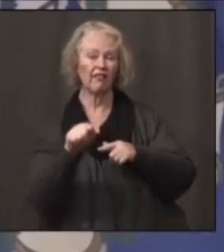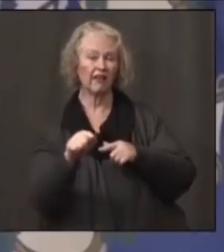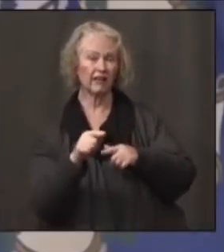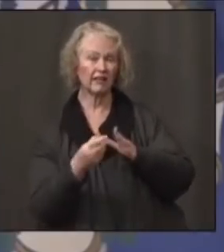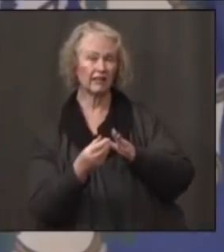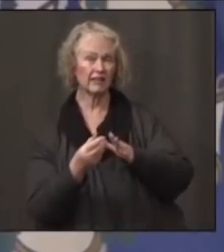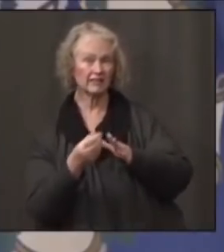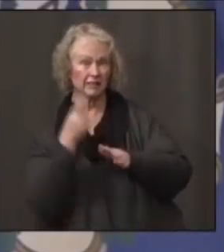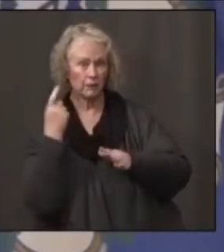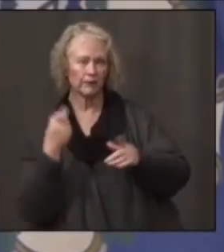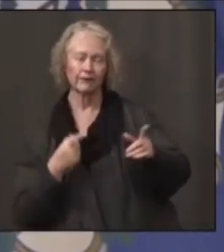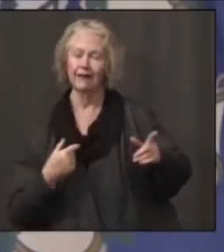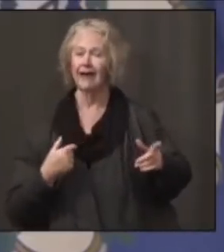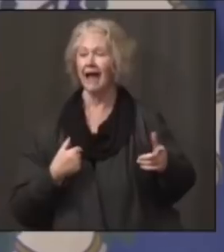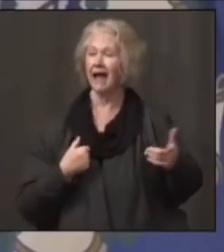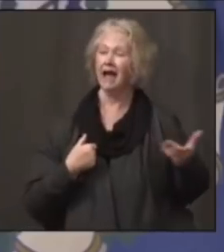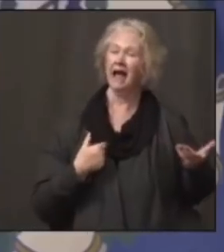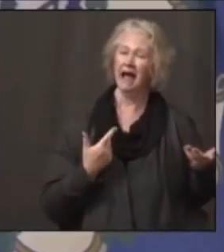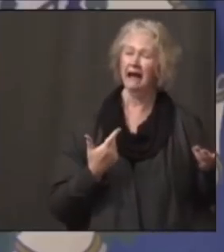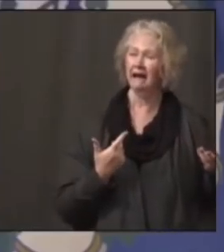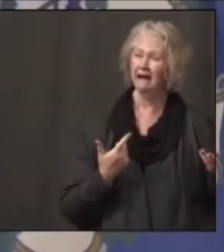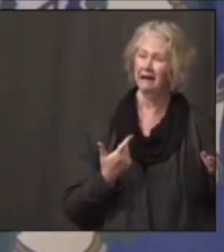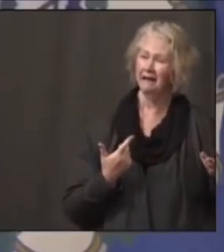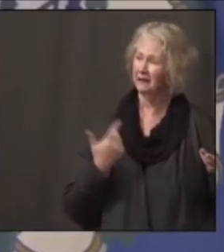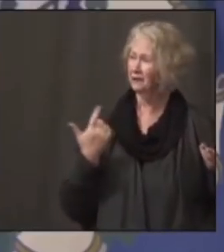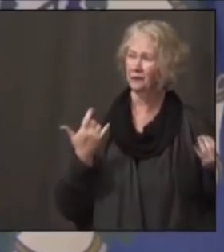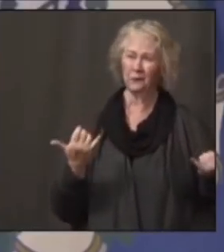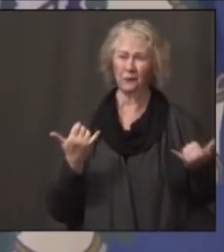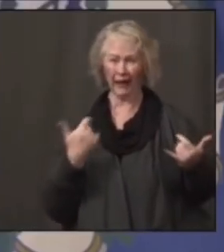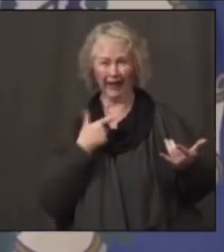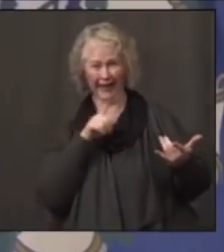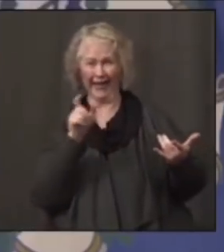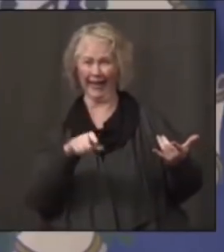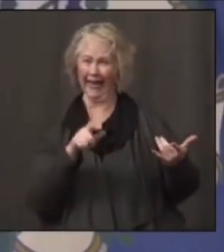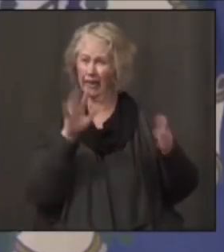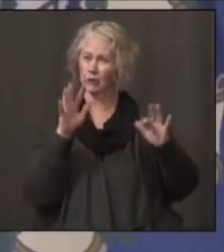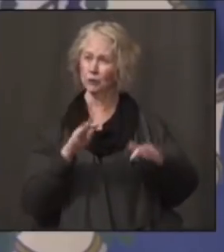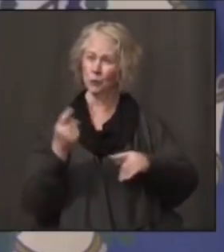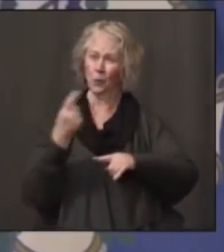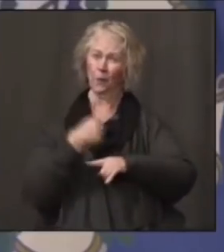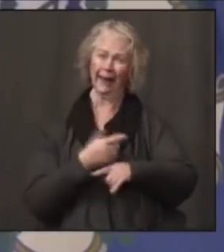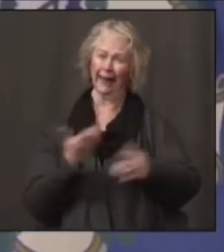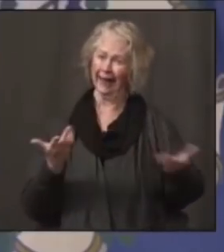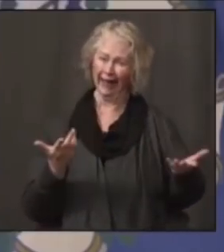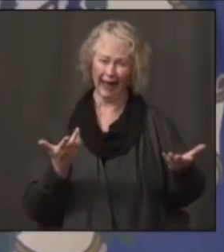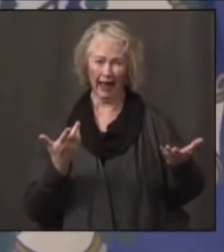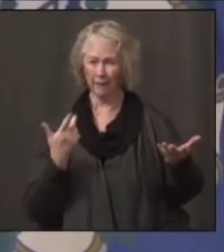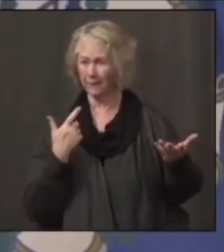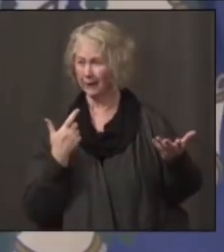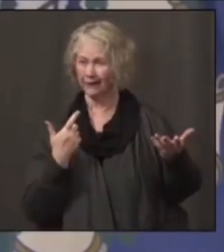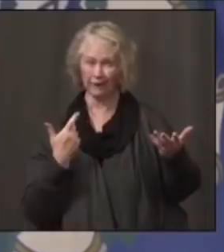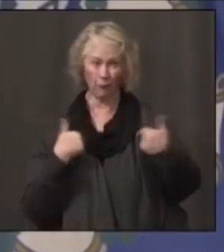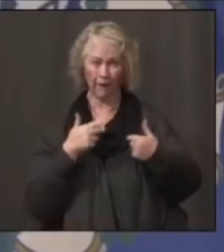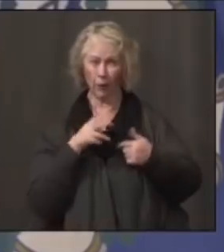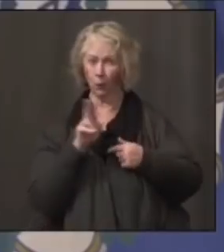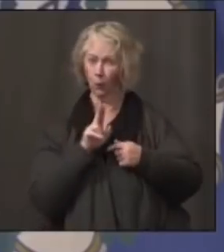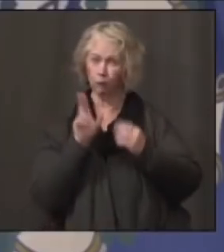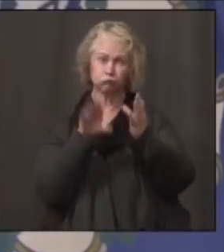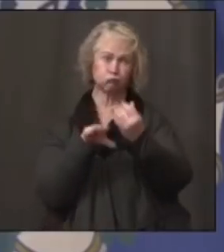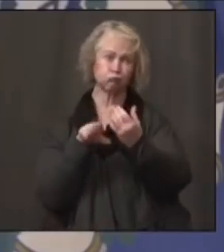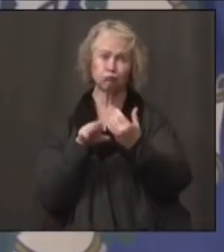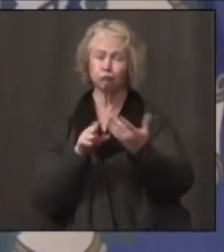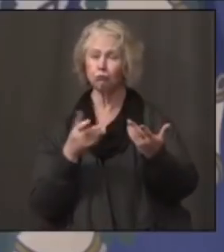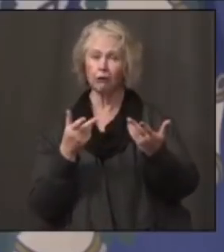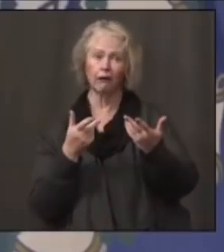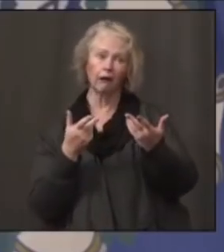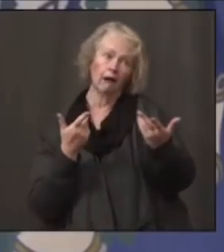I find the idea of a snow day a little antiquated in this day and age. We have virtual learning. Over half of our kids have been doing virtual learning on sunny